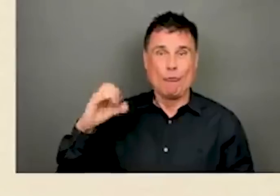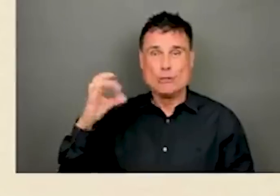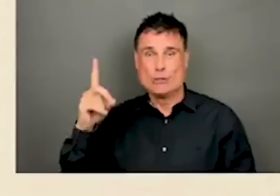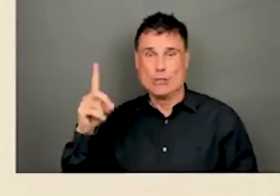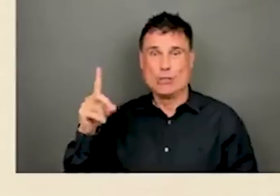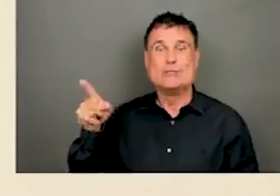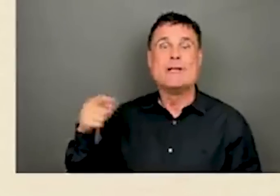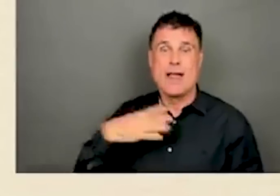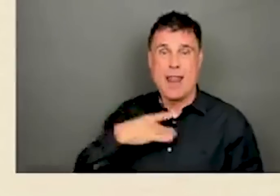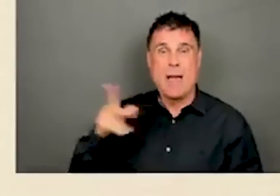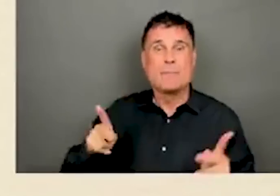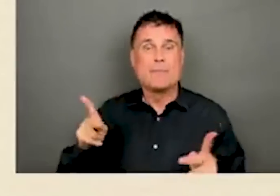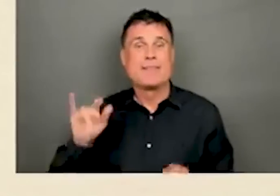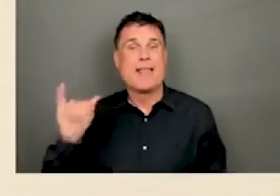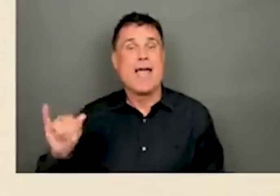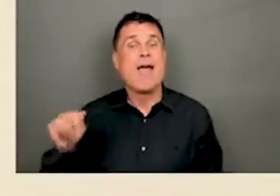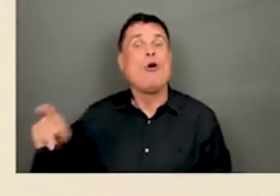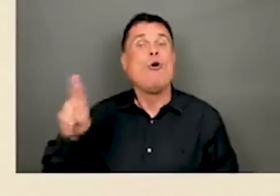the Zussman maneuver.